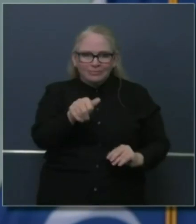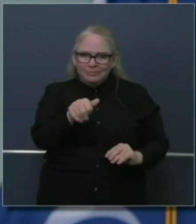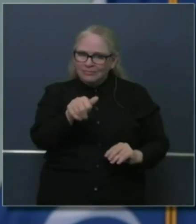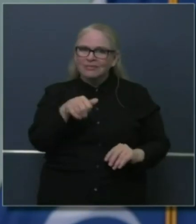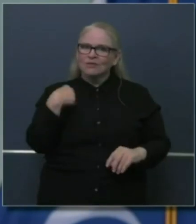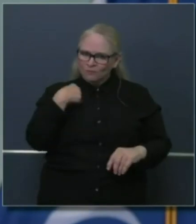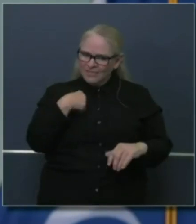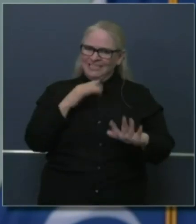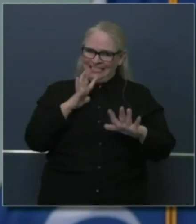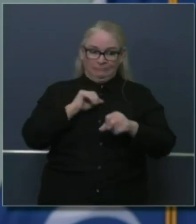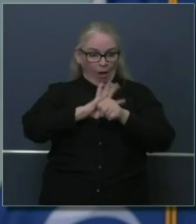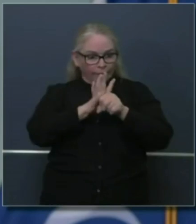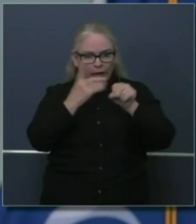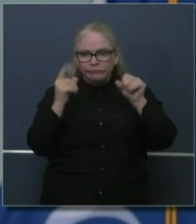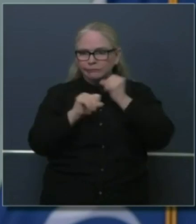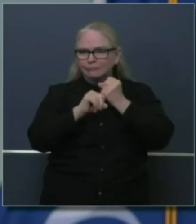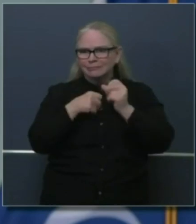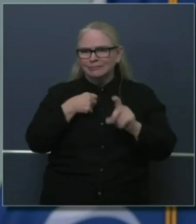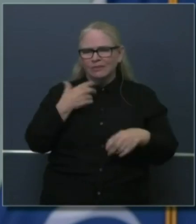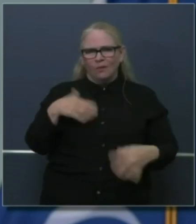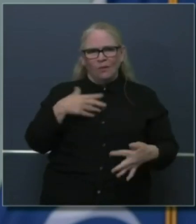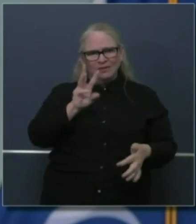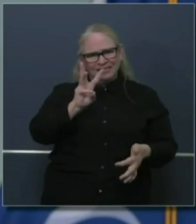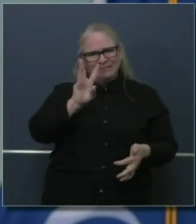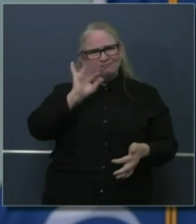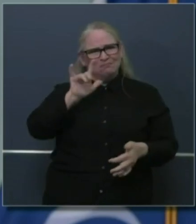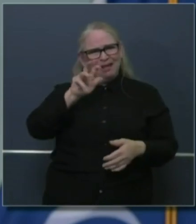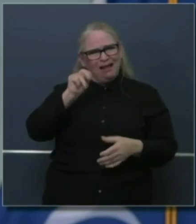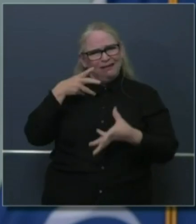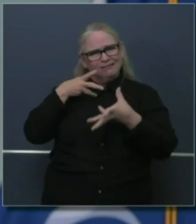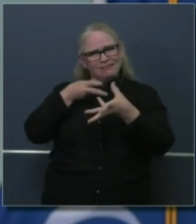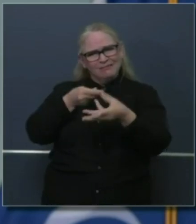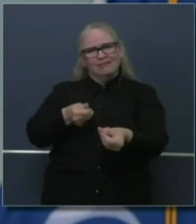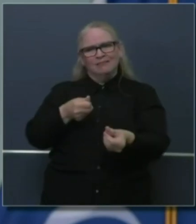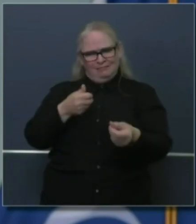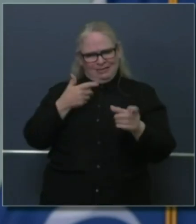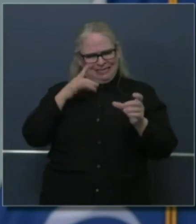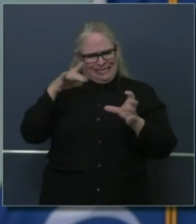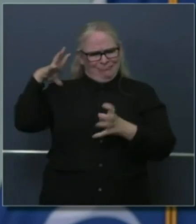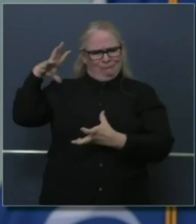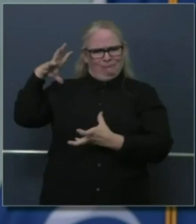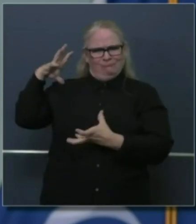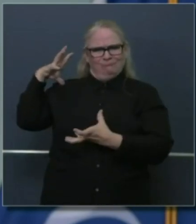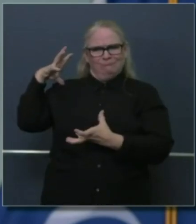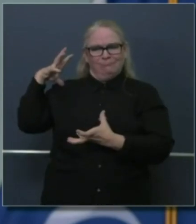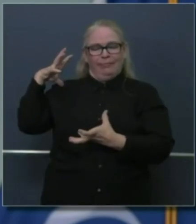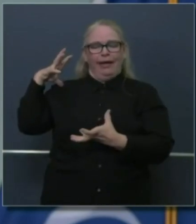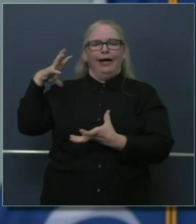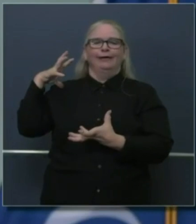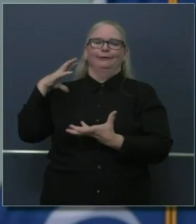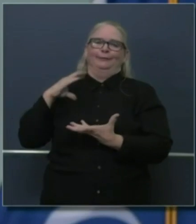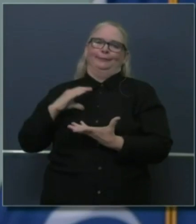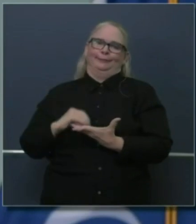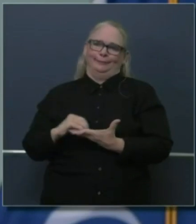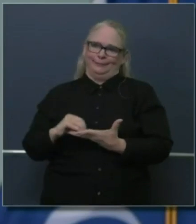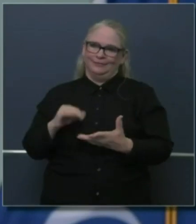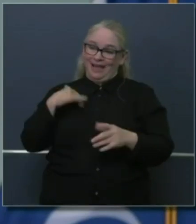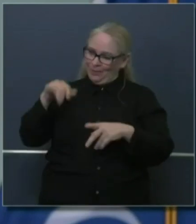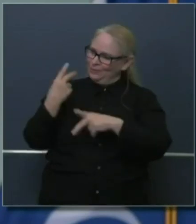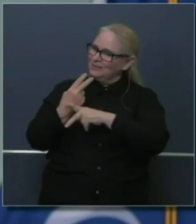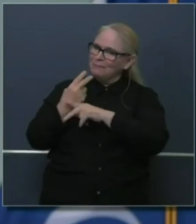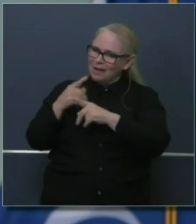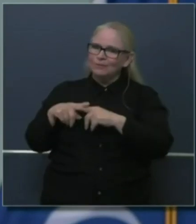balance last year. $6 billion projected surplus just 90 days ago in this state, paying down long-term pension